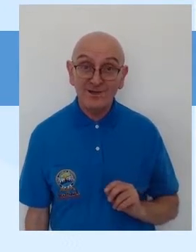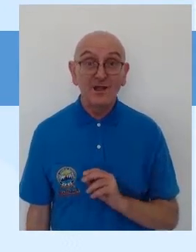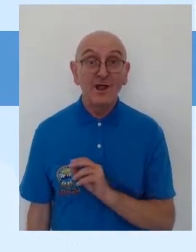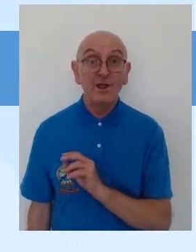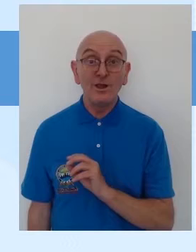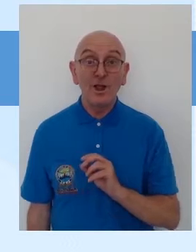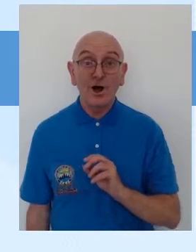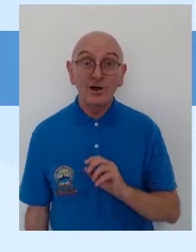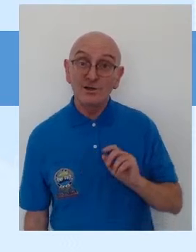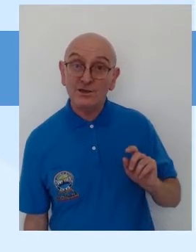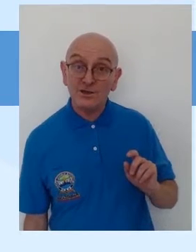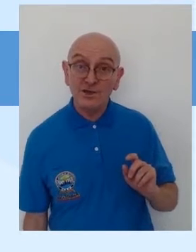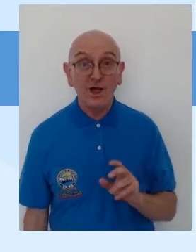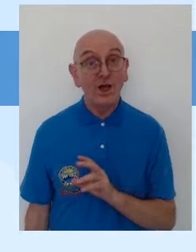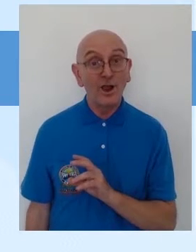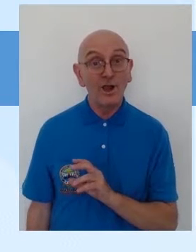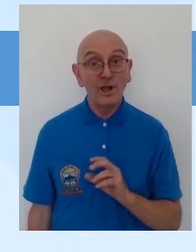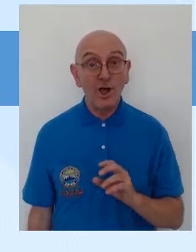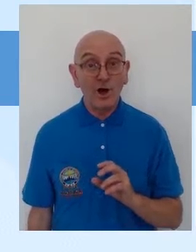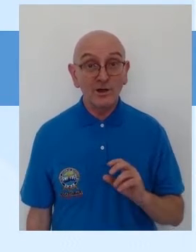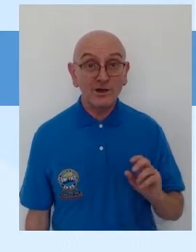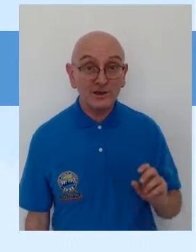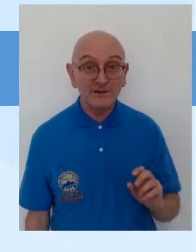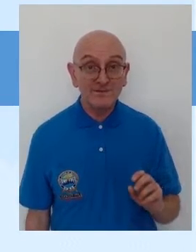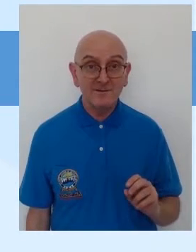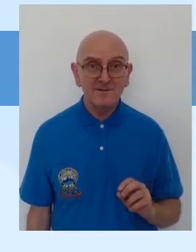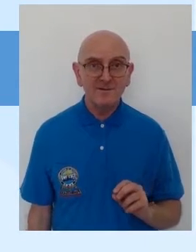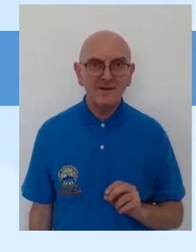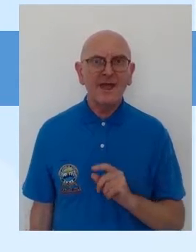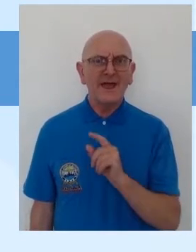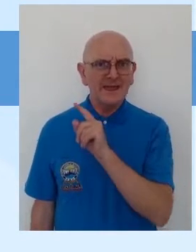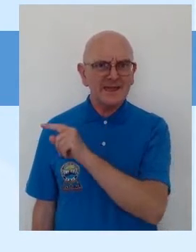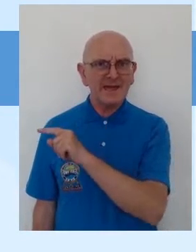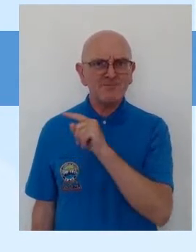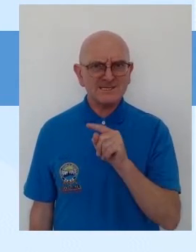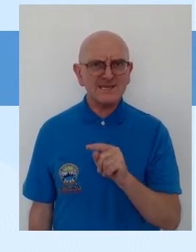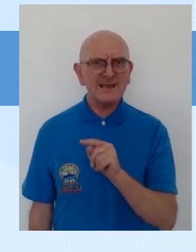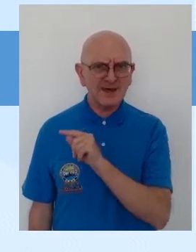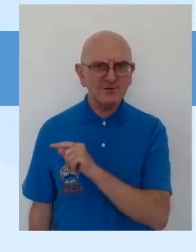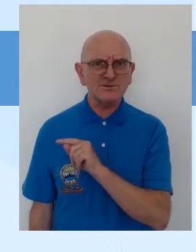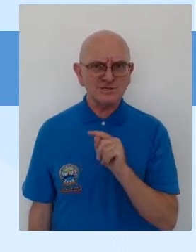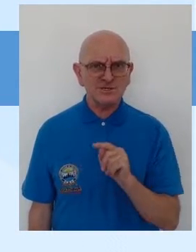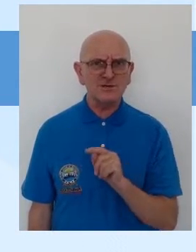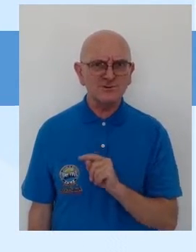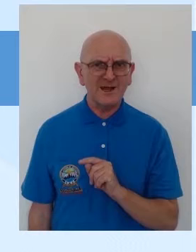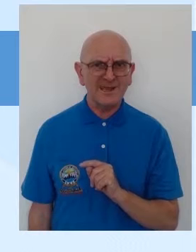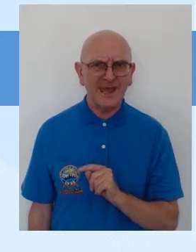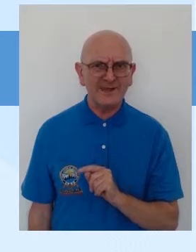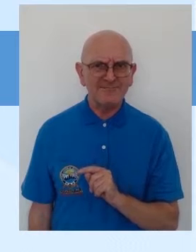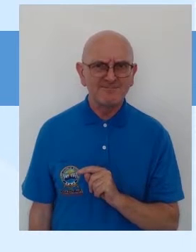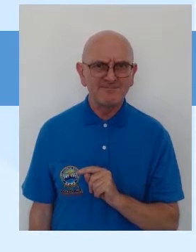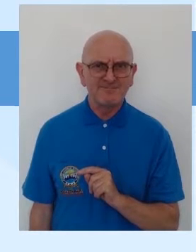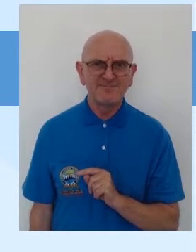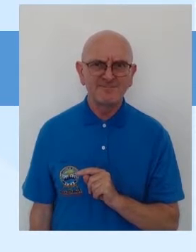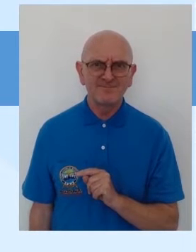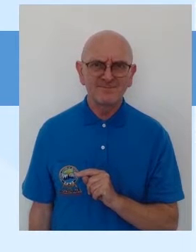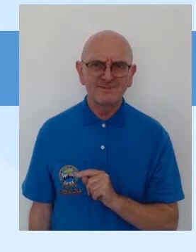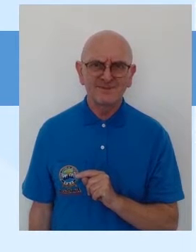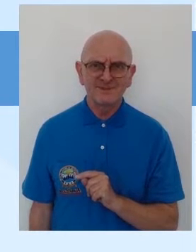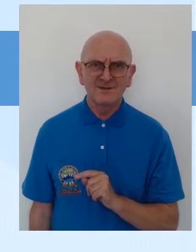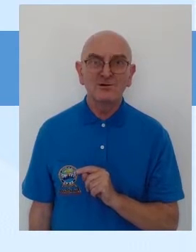Lock, lock, lock. Can we say those 2 again?